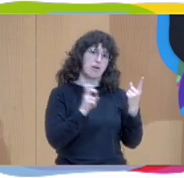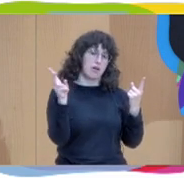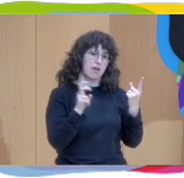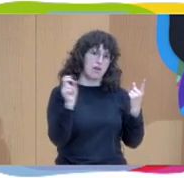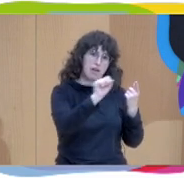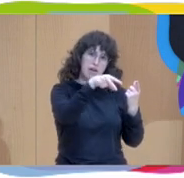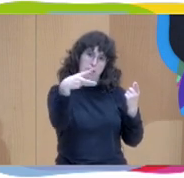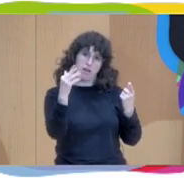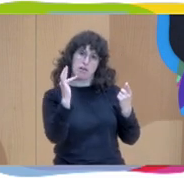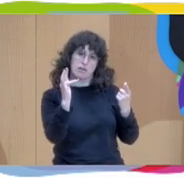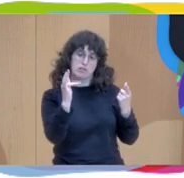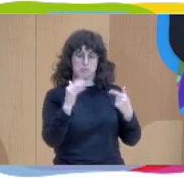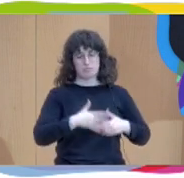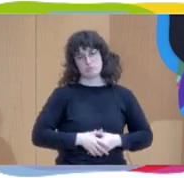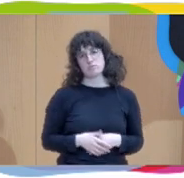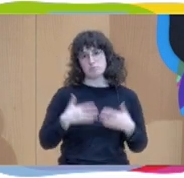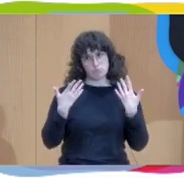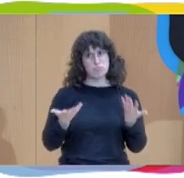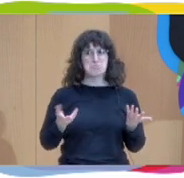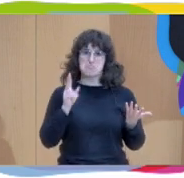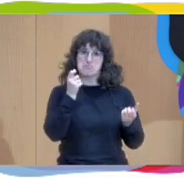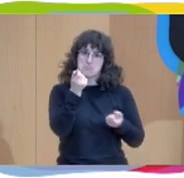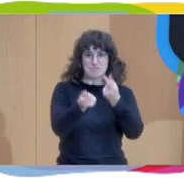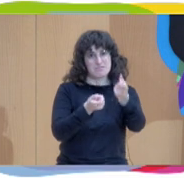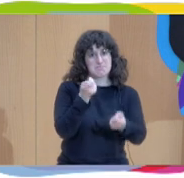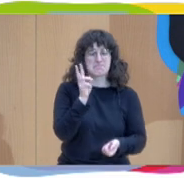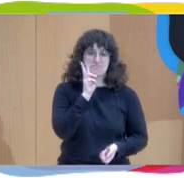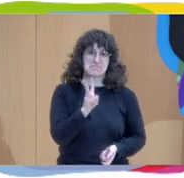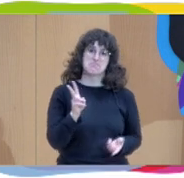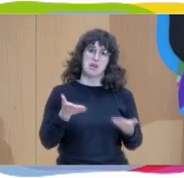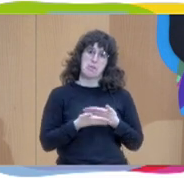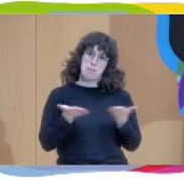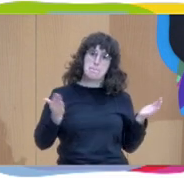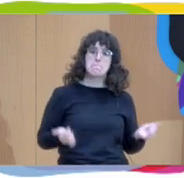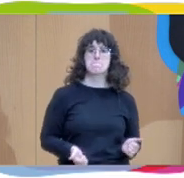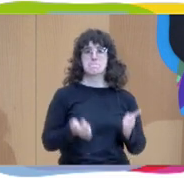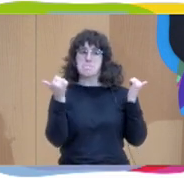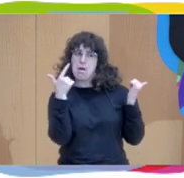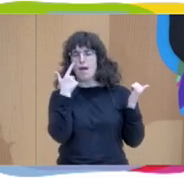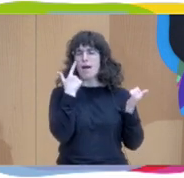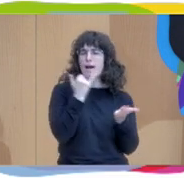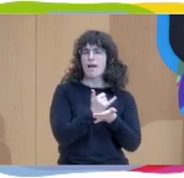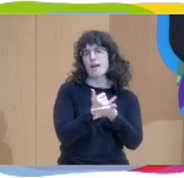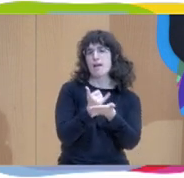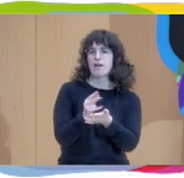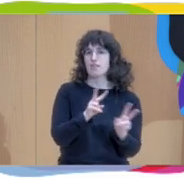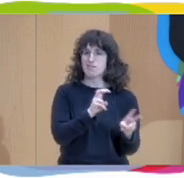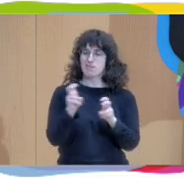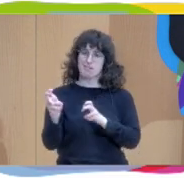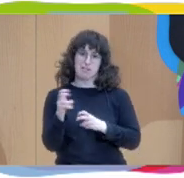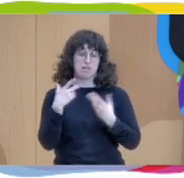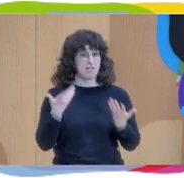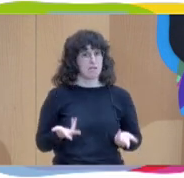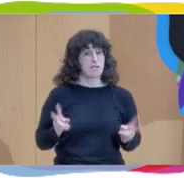tools out at their work as well. And the participants collected feedback from the meetings